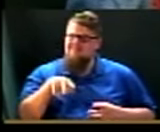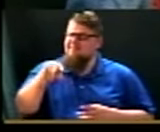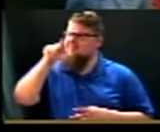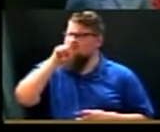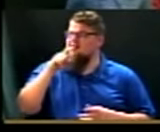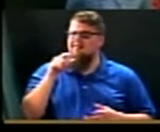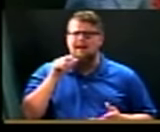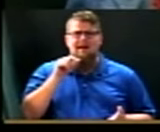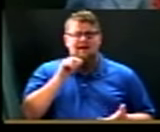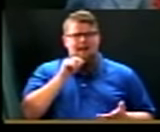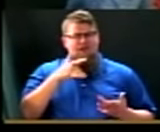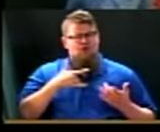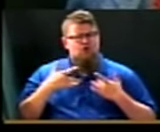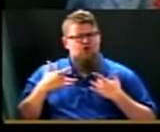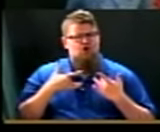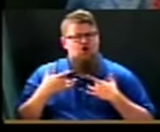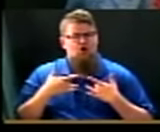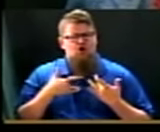about,